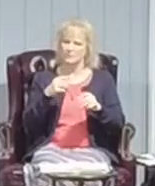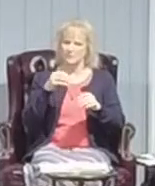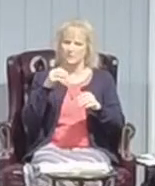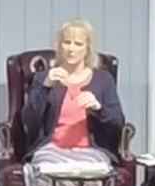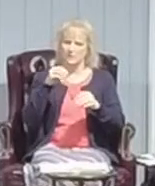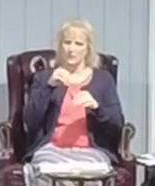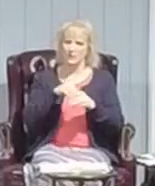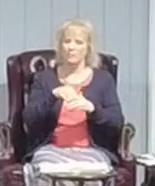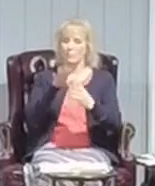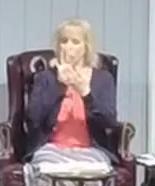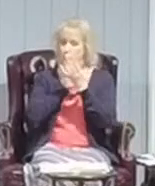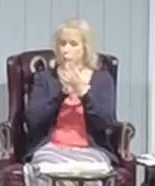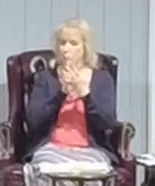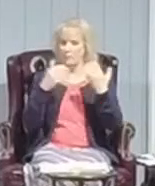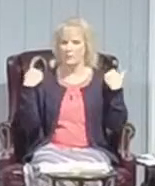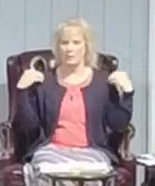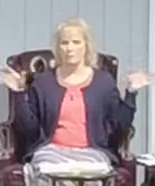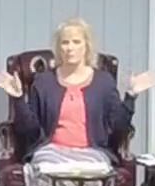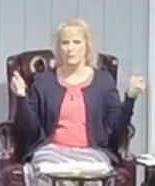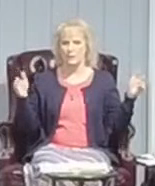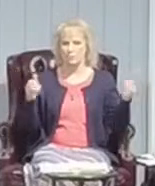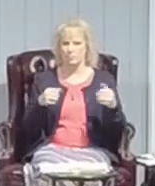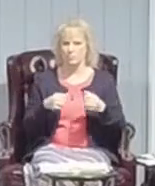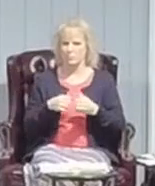the angels.